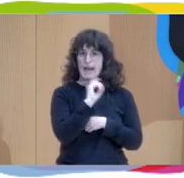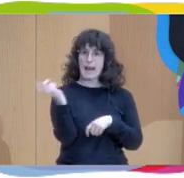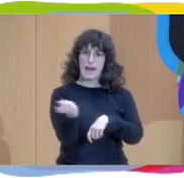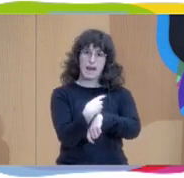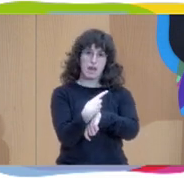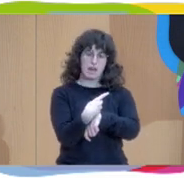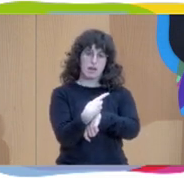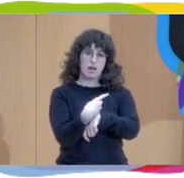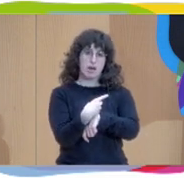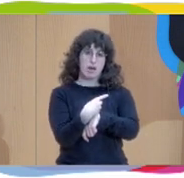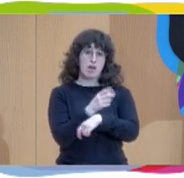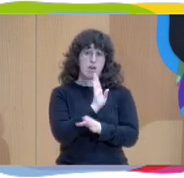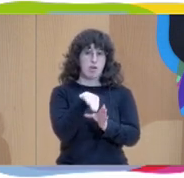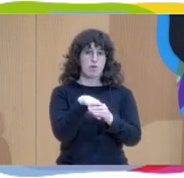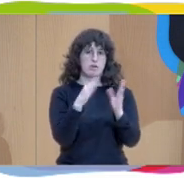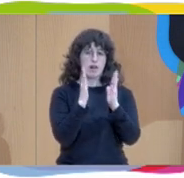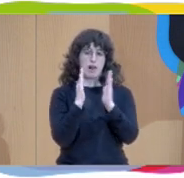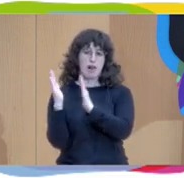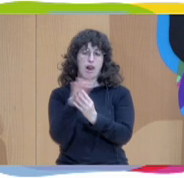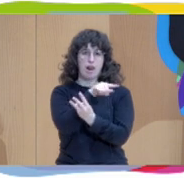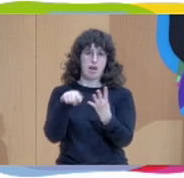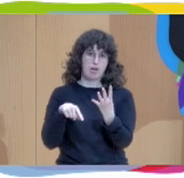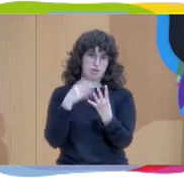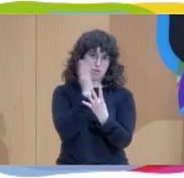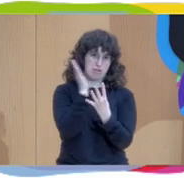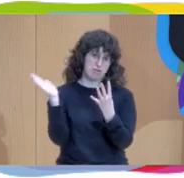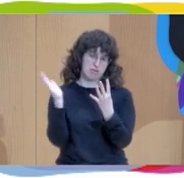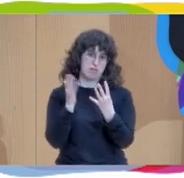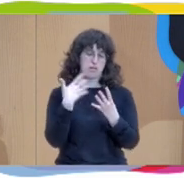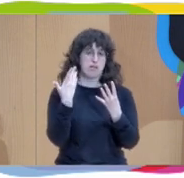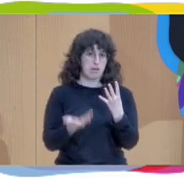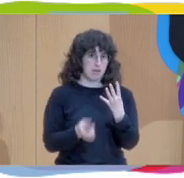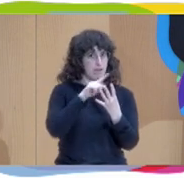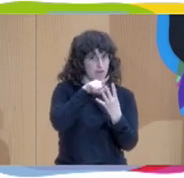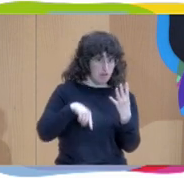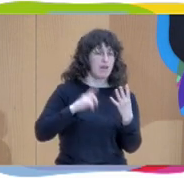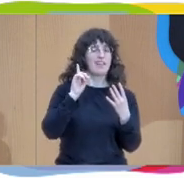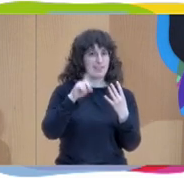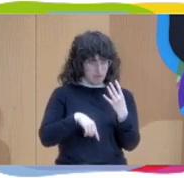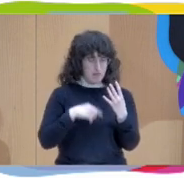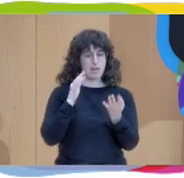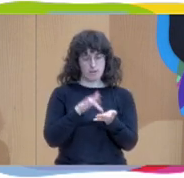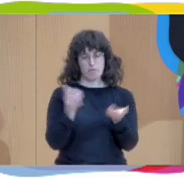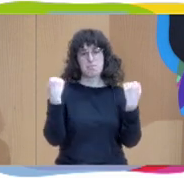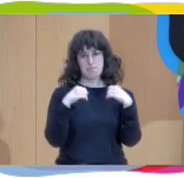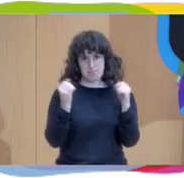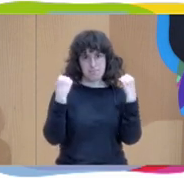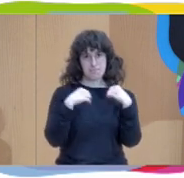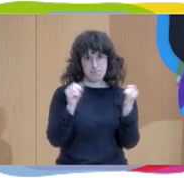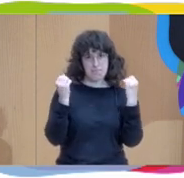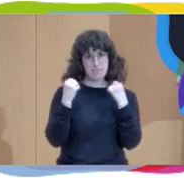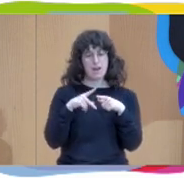But also practicing some easy dialogical tools so that you could change the ordinary meetings